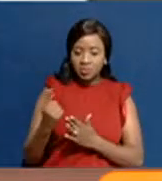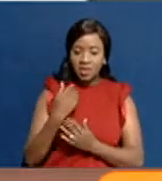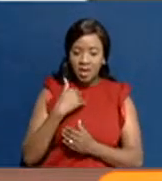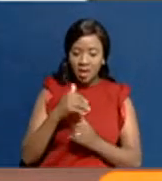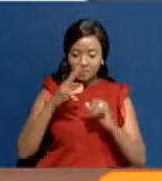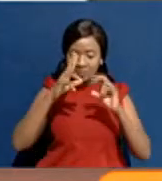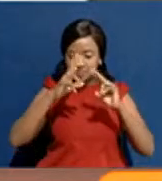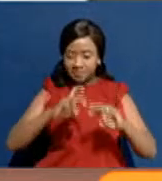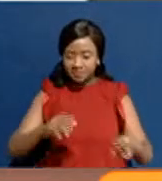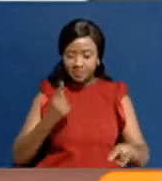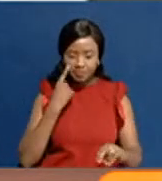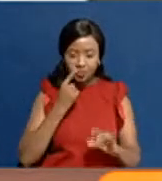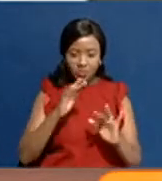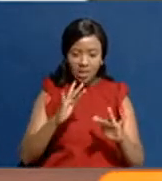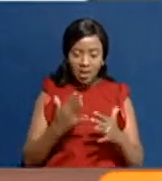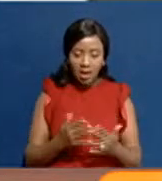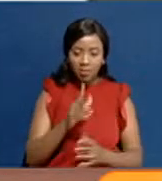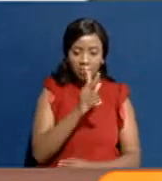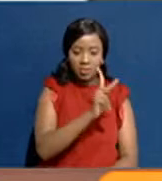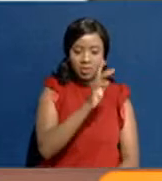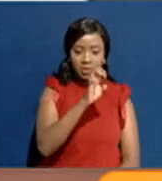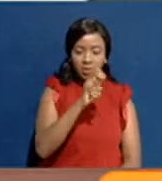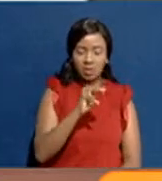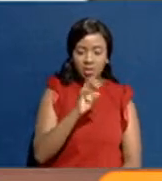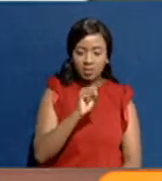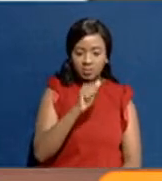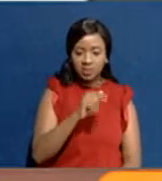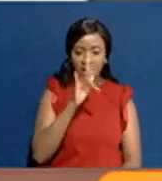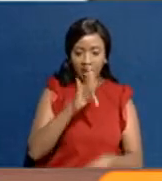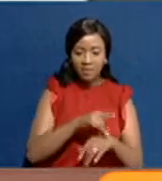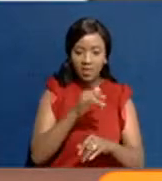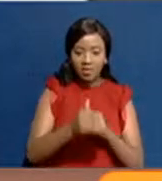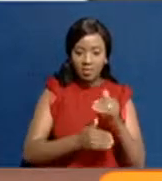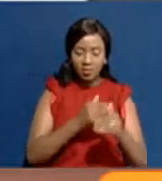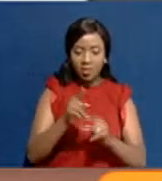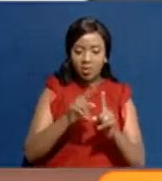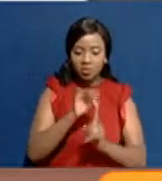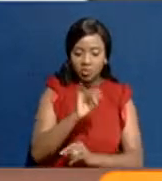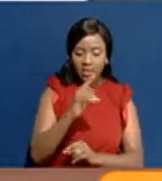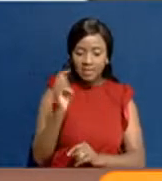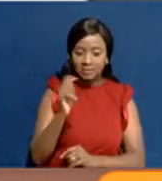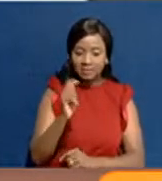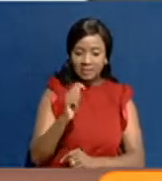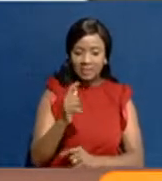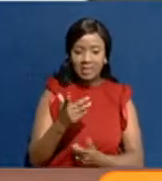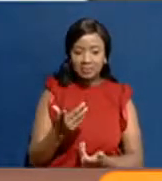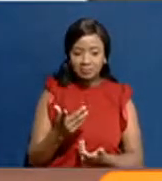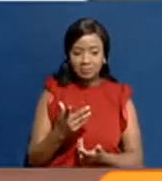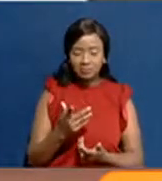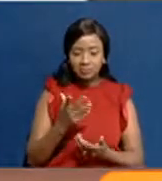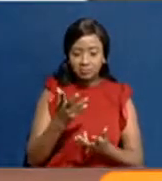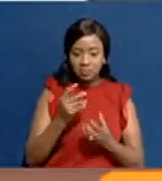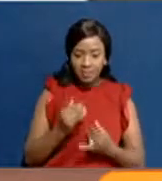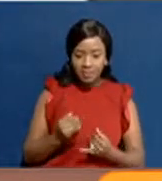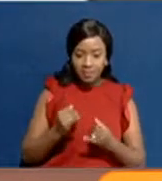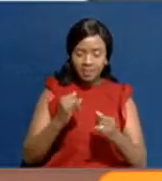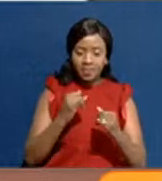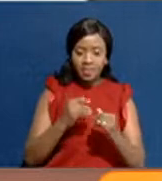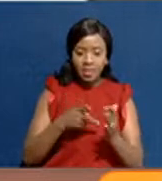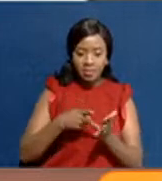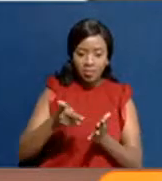how KEMSA had bungled the process, and therefore that tender was going away to be implemented by the procurement arm